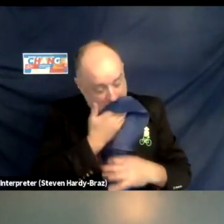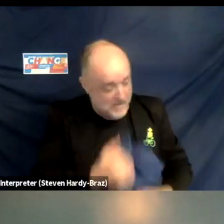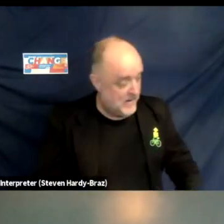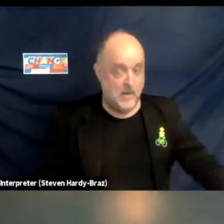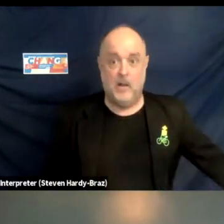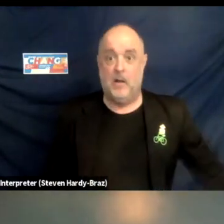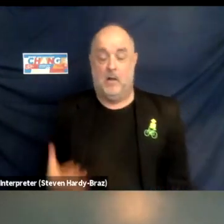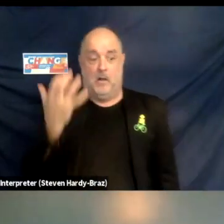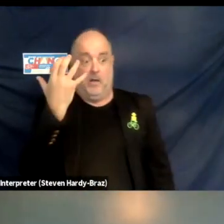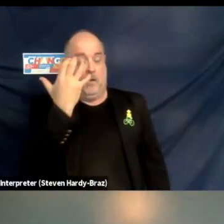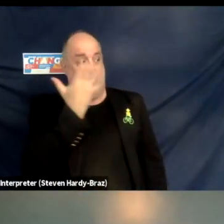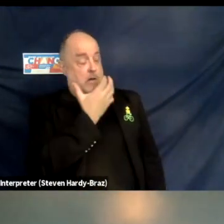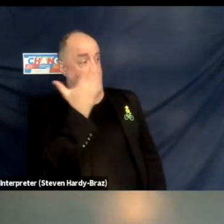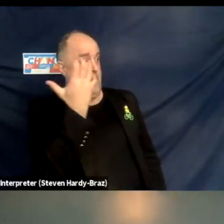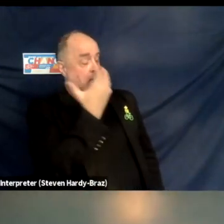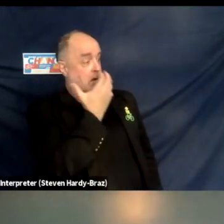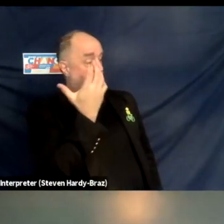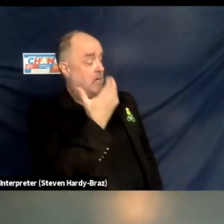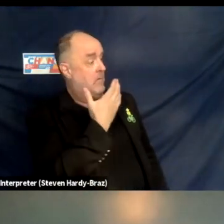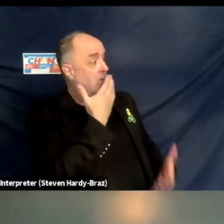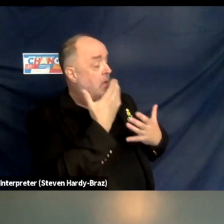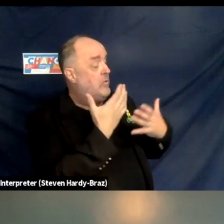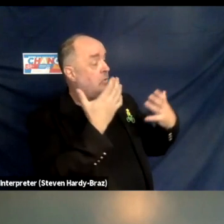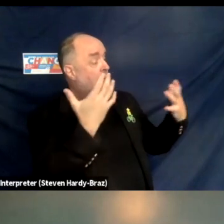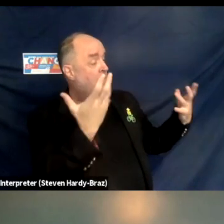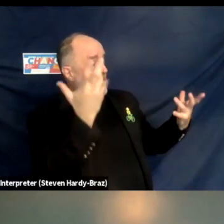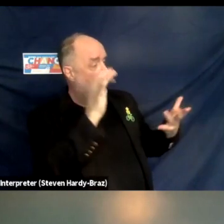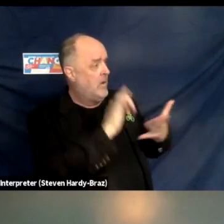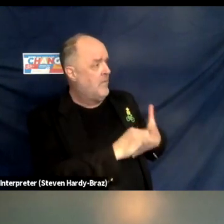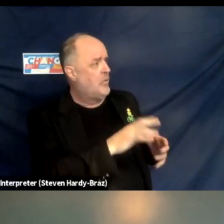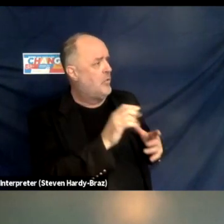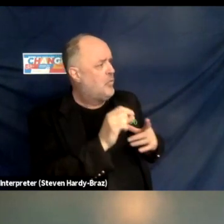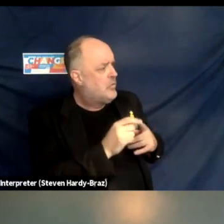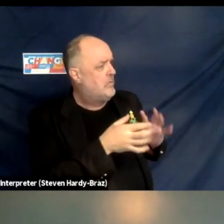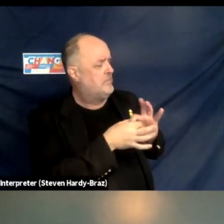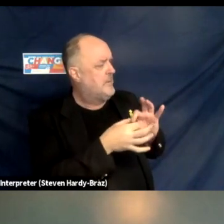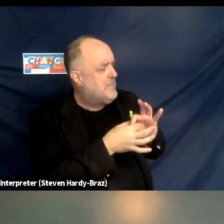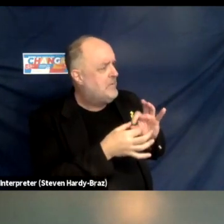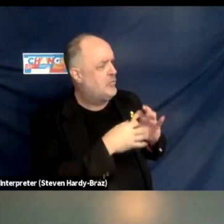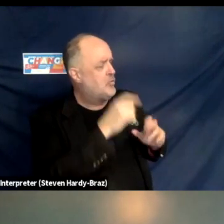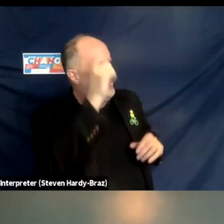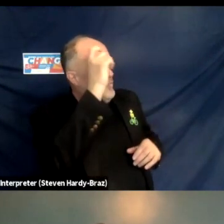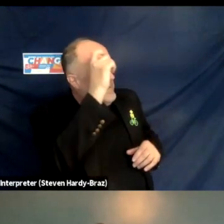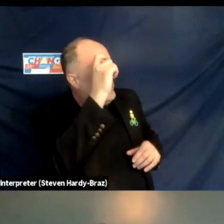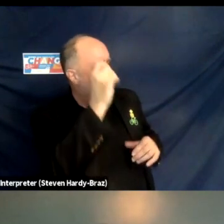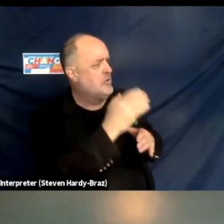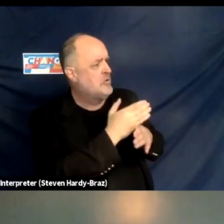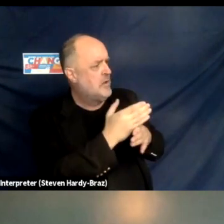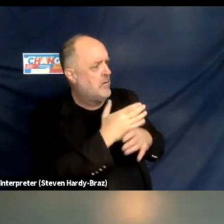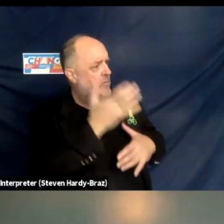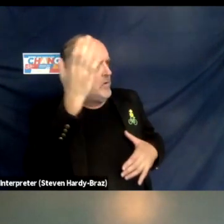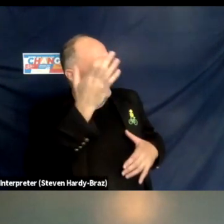Charles, thank you so much for that. Thank you for your words, for your wisdom, for your time today, sharing that presentation with all of us at the National